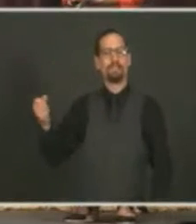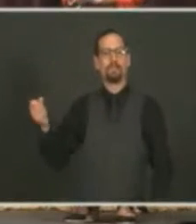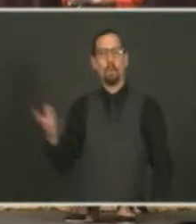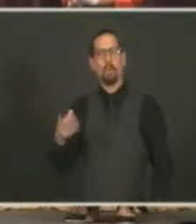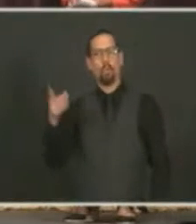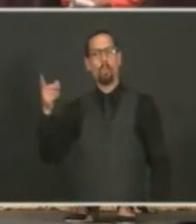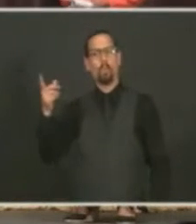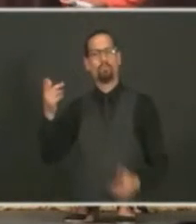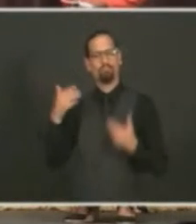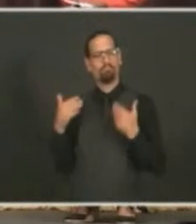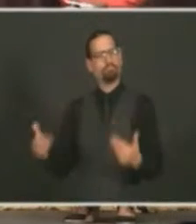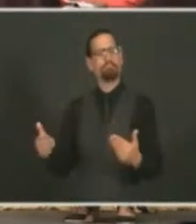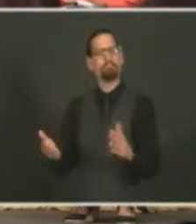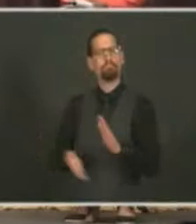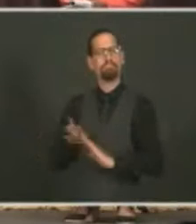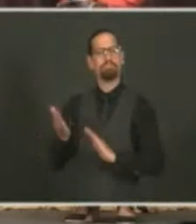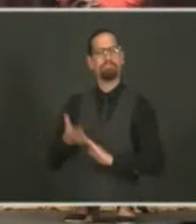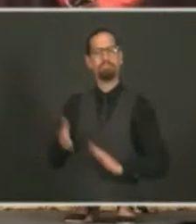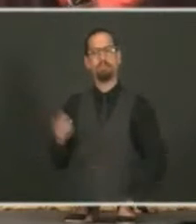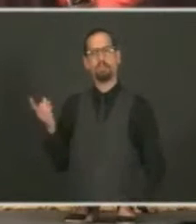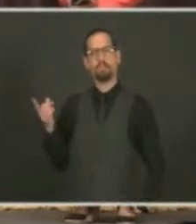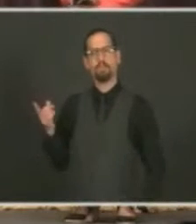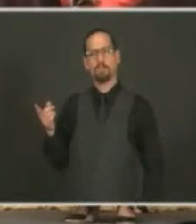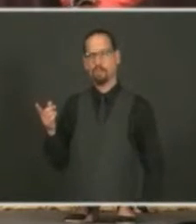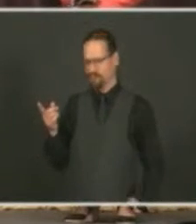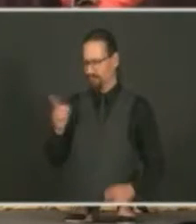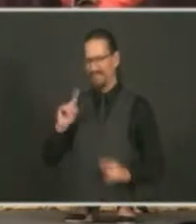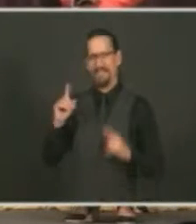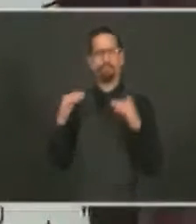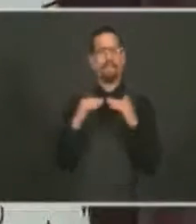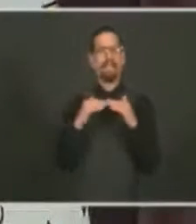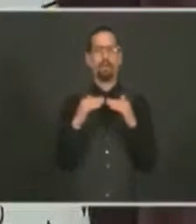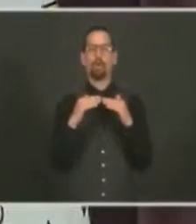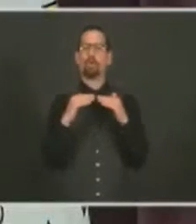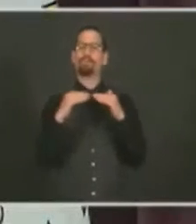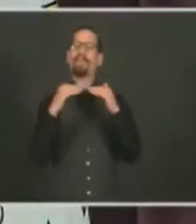for that limited consumer dollar. Where's the fairness?